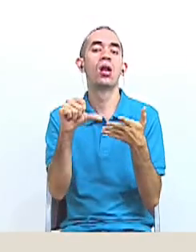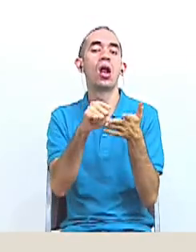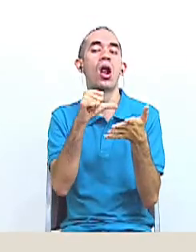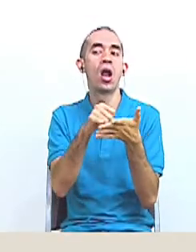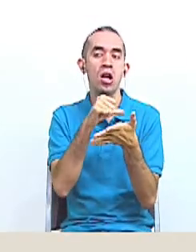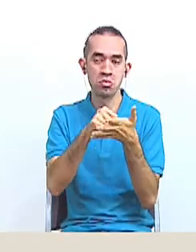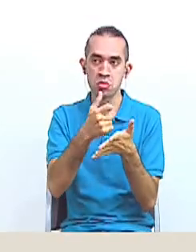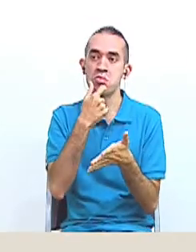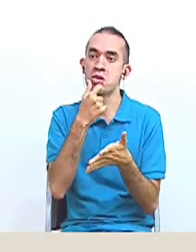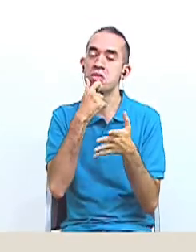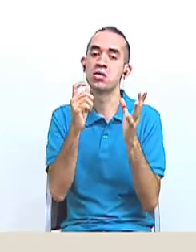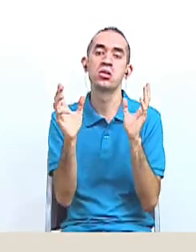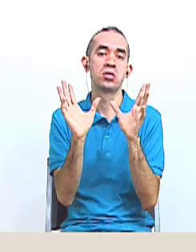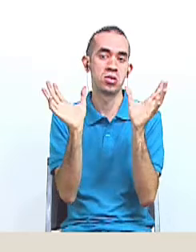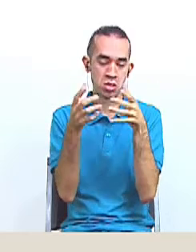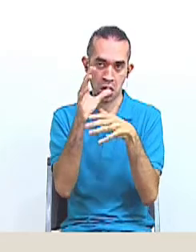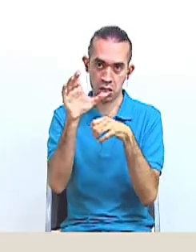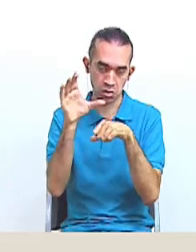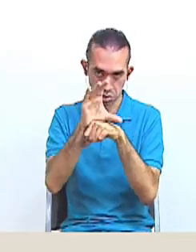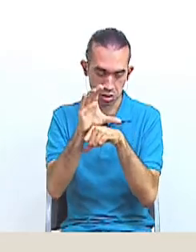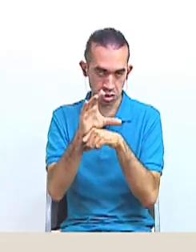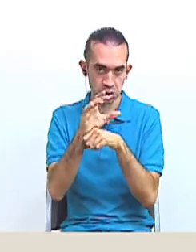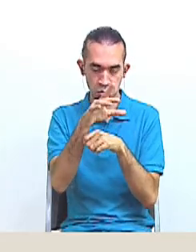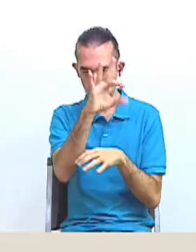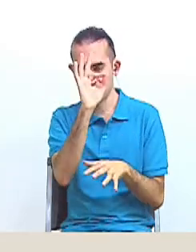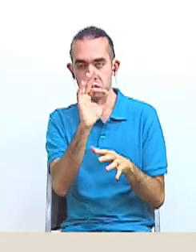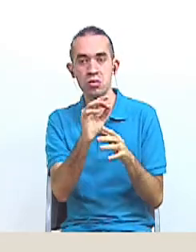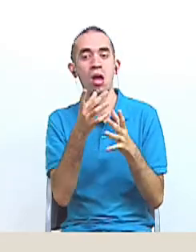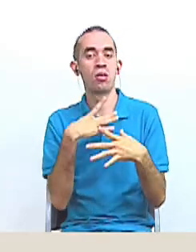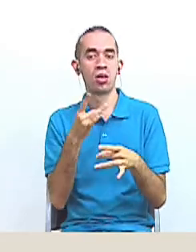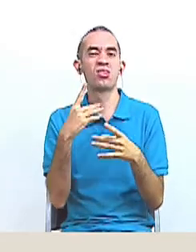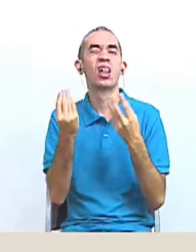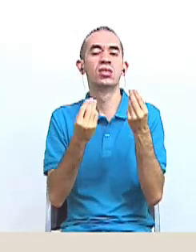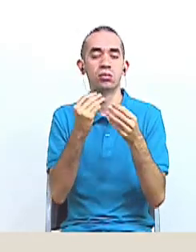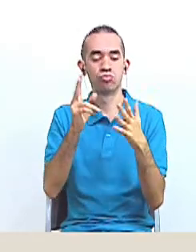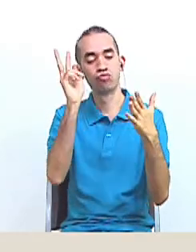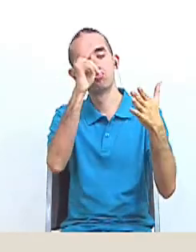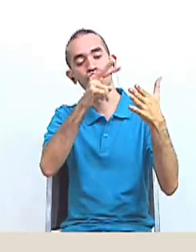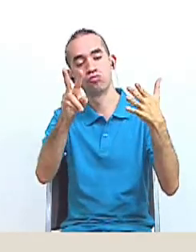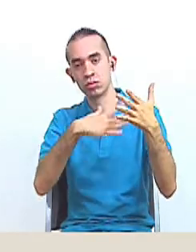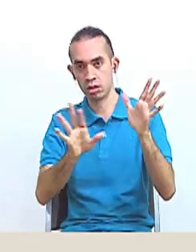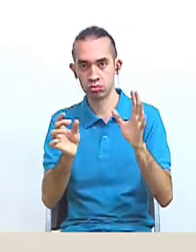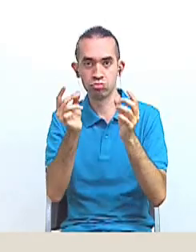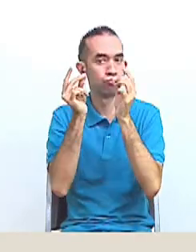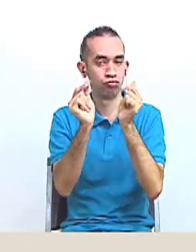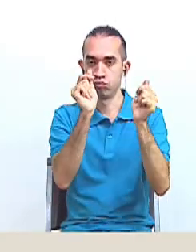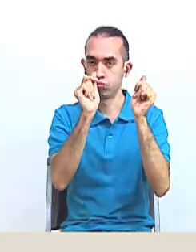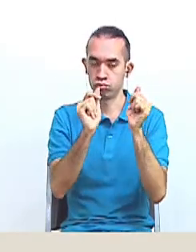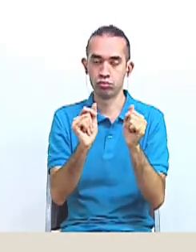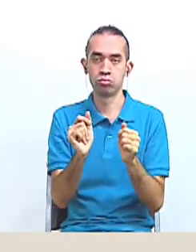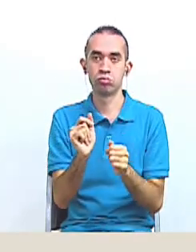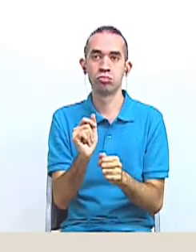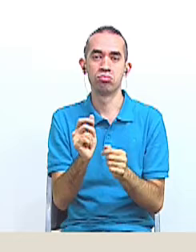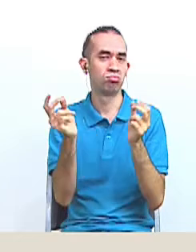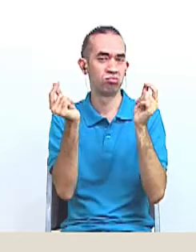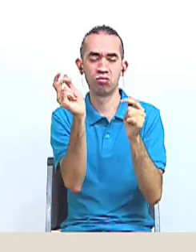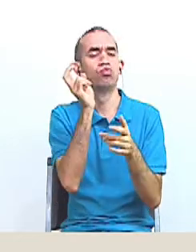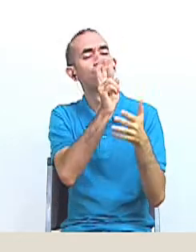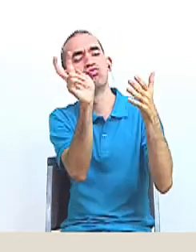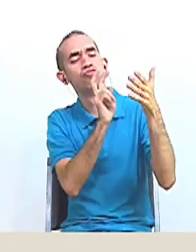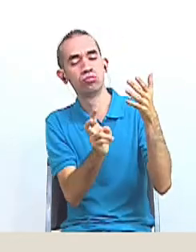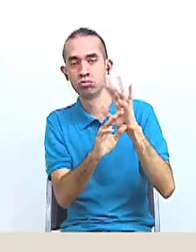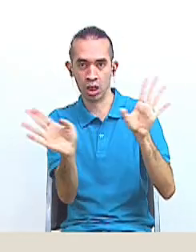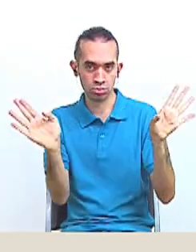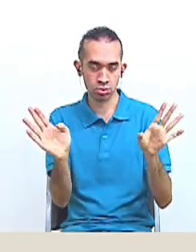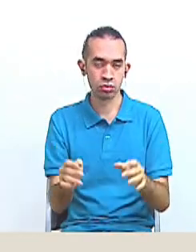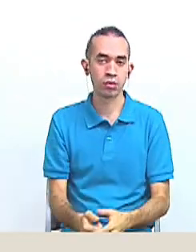really interesting article. We're going to be doing what is called skimming. Skimming is basically looking very quickly at